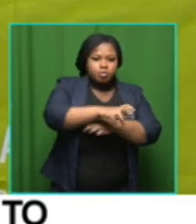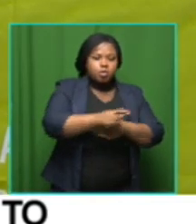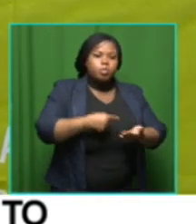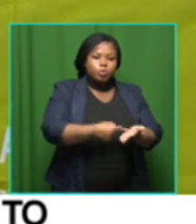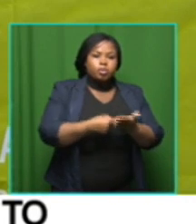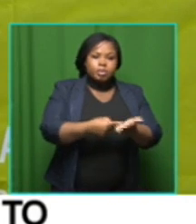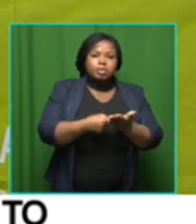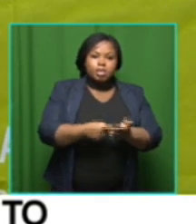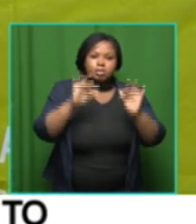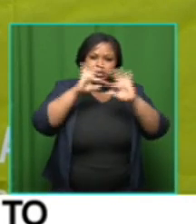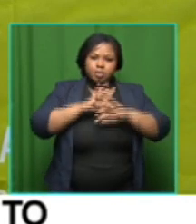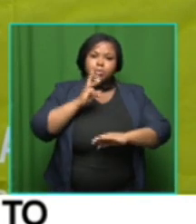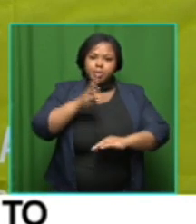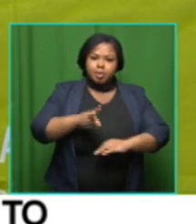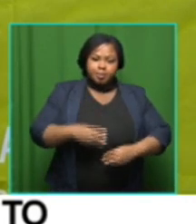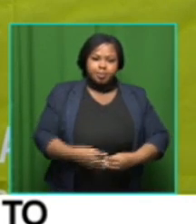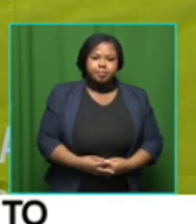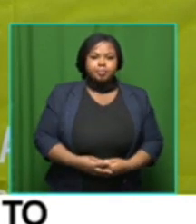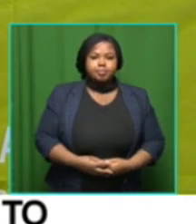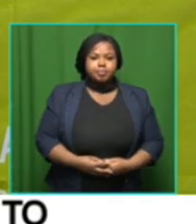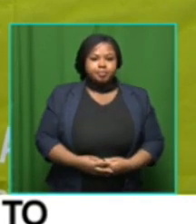discussing tonight.